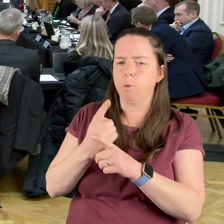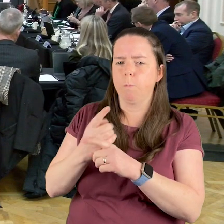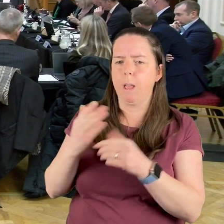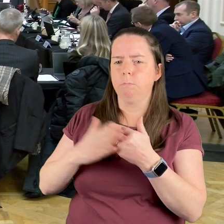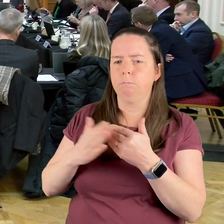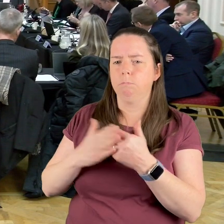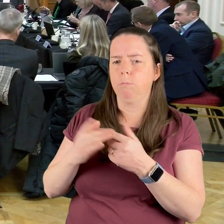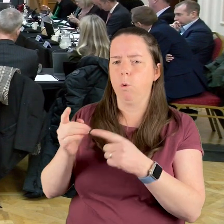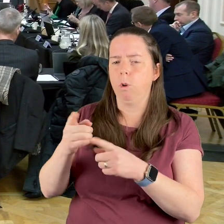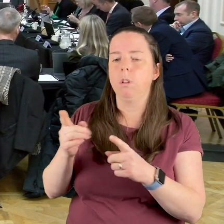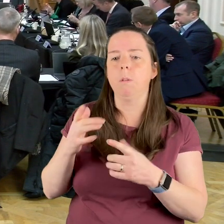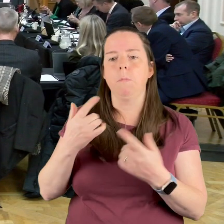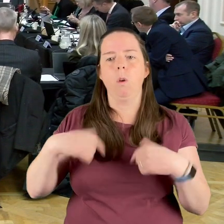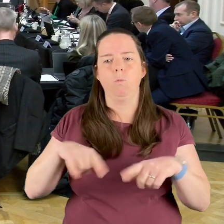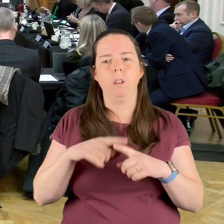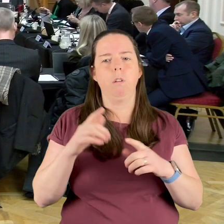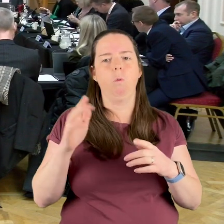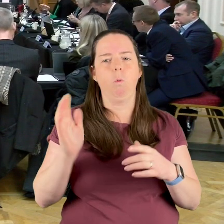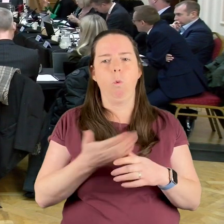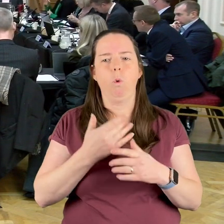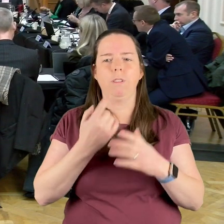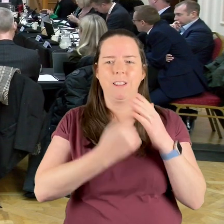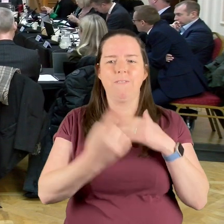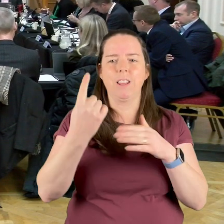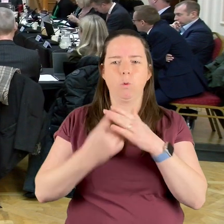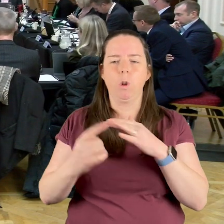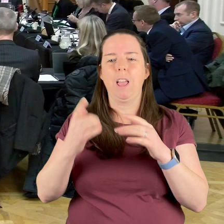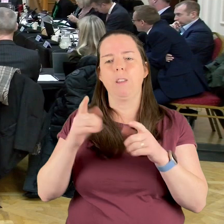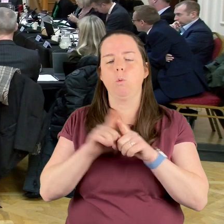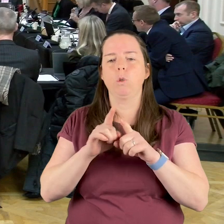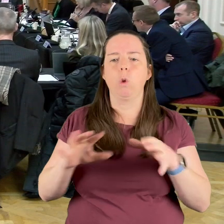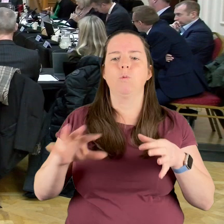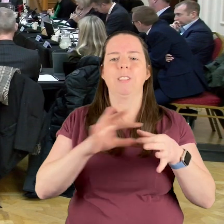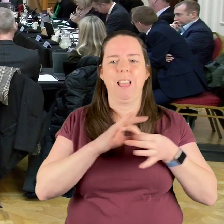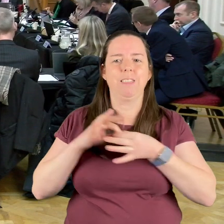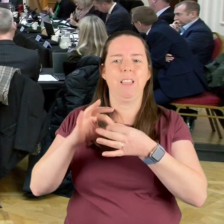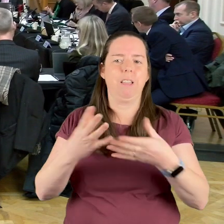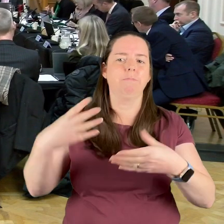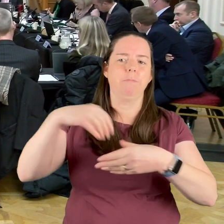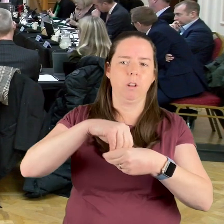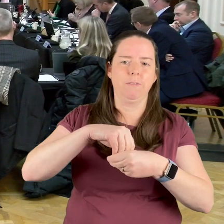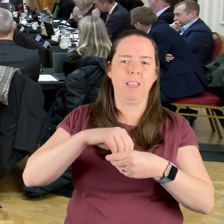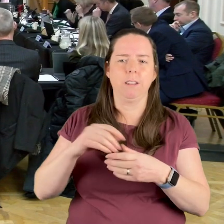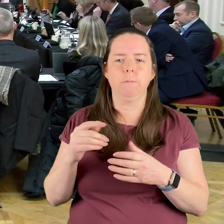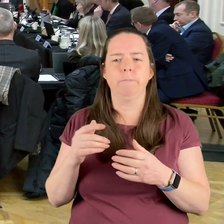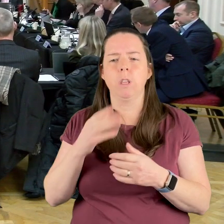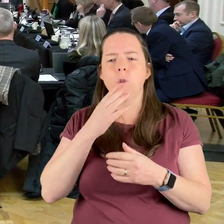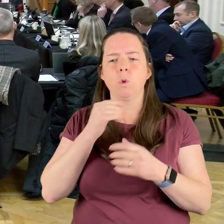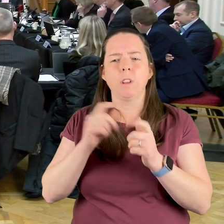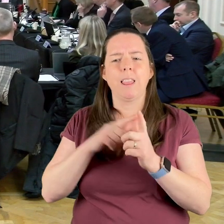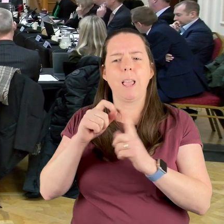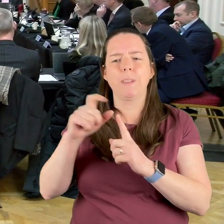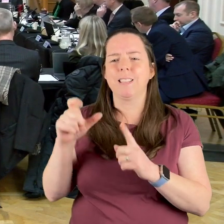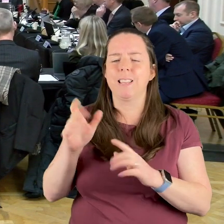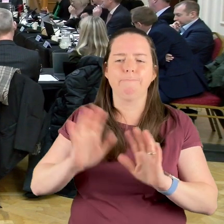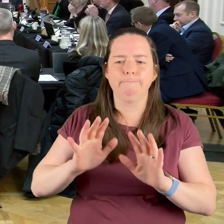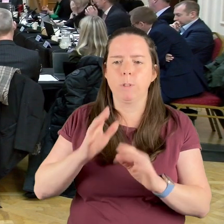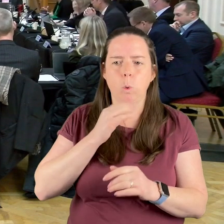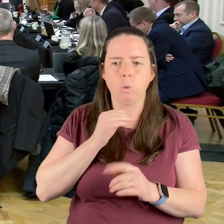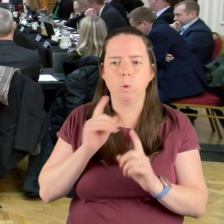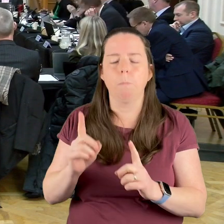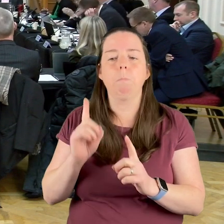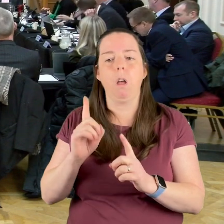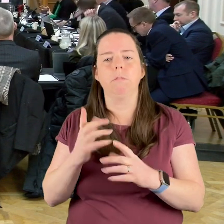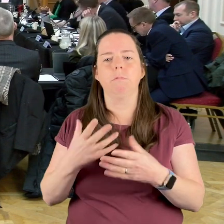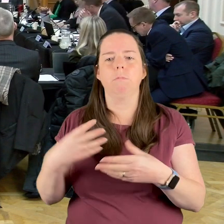on for Sarah on the Green Agenda, but that... I'm sure you could talk about more, but we are all individually and collectively quite